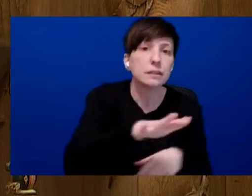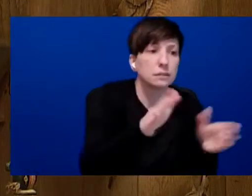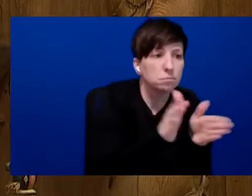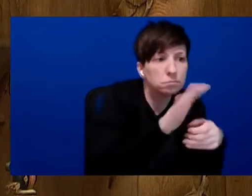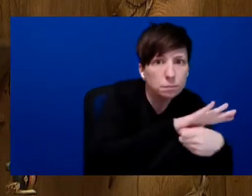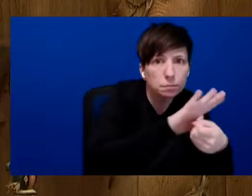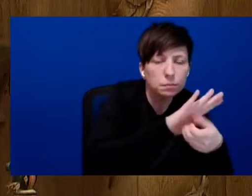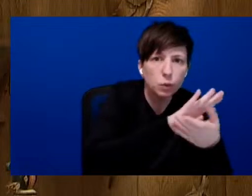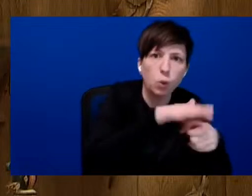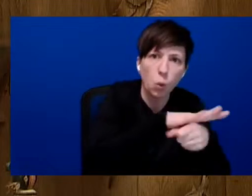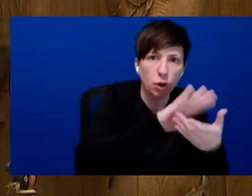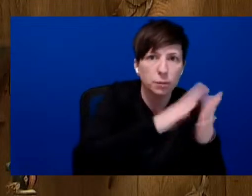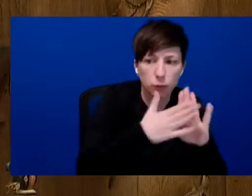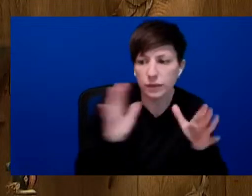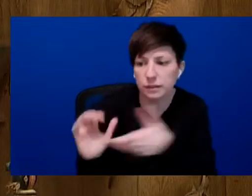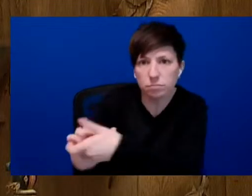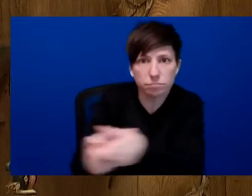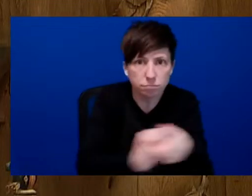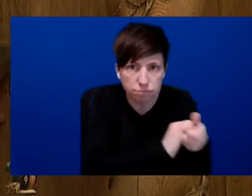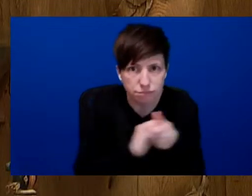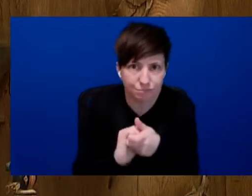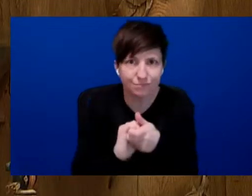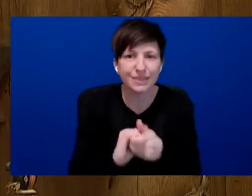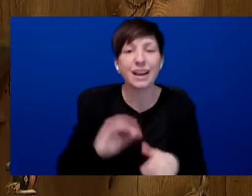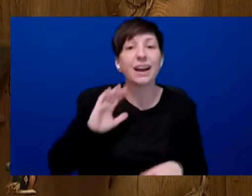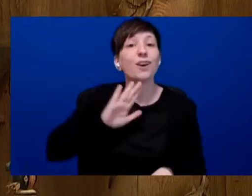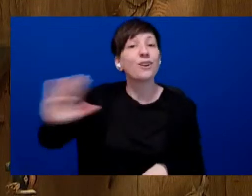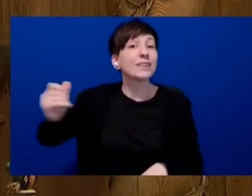country's favorite sport, BC must